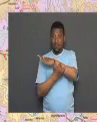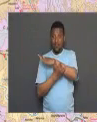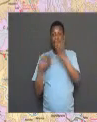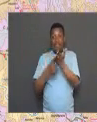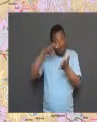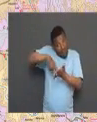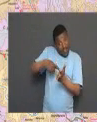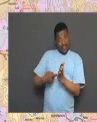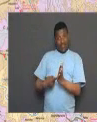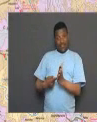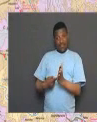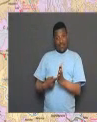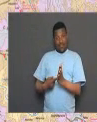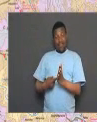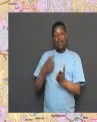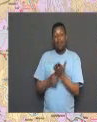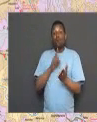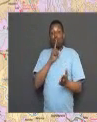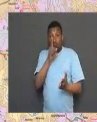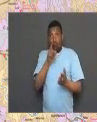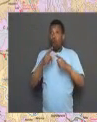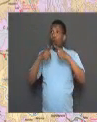This means that, in reality,